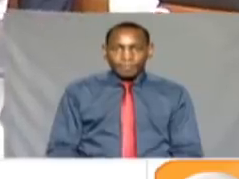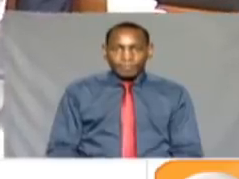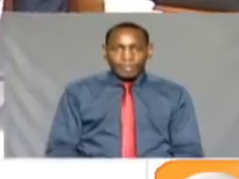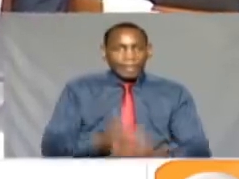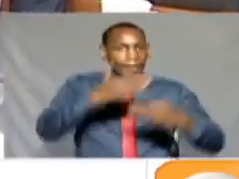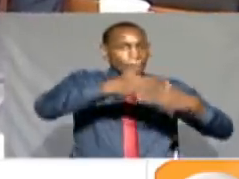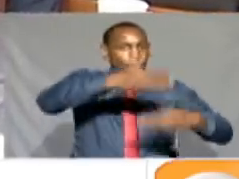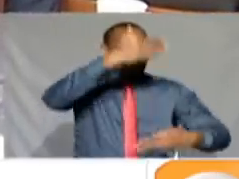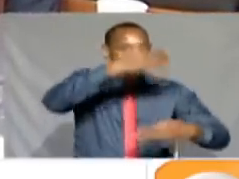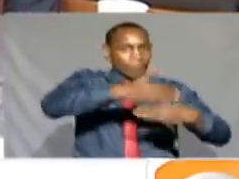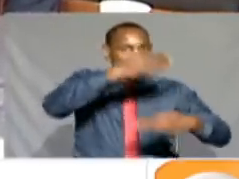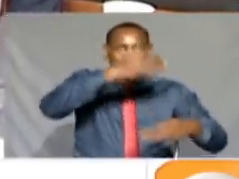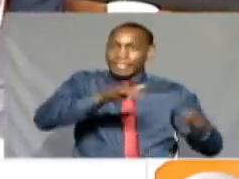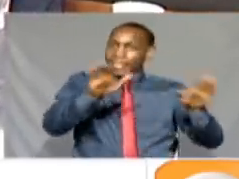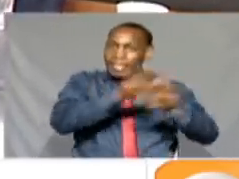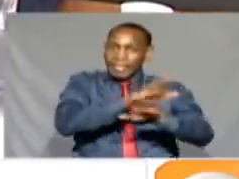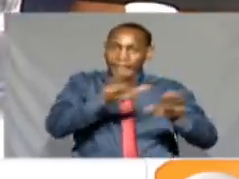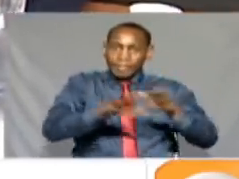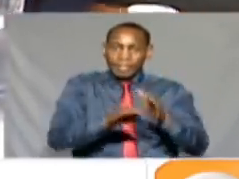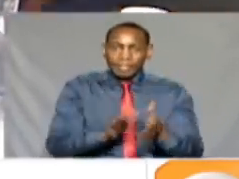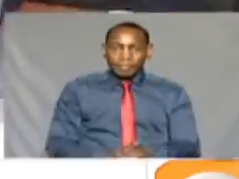boundaries,